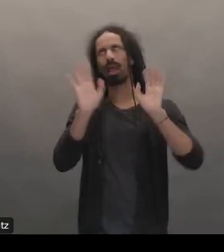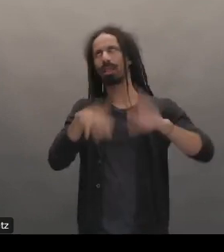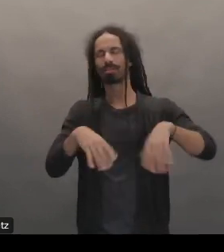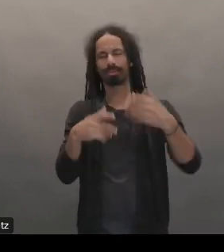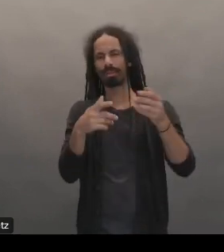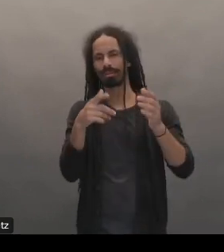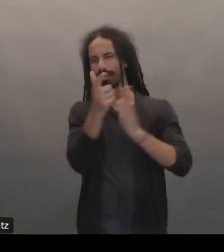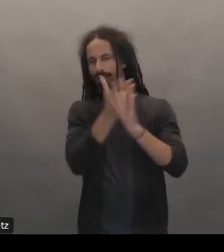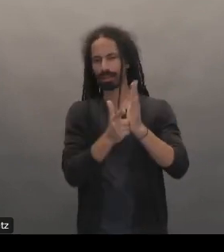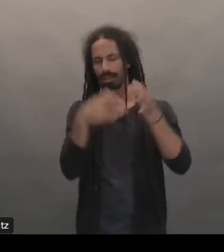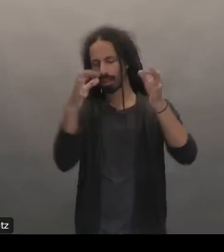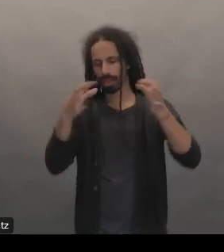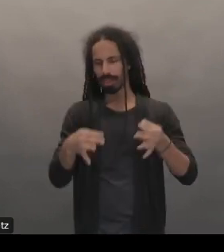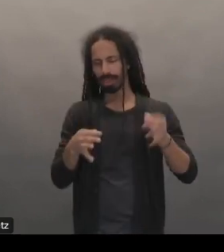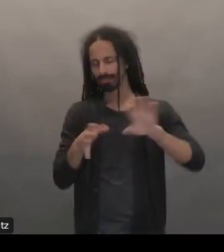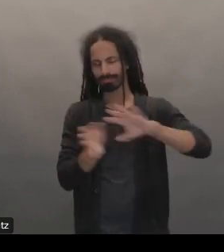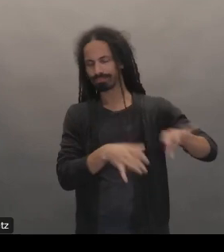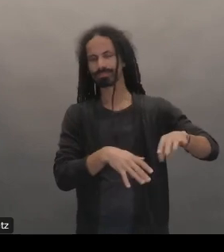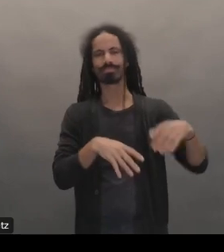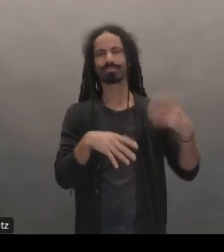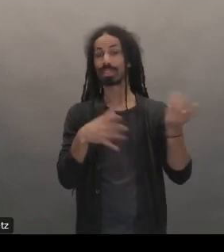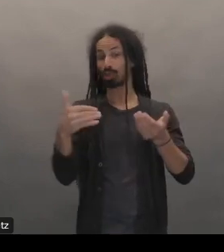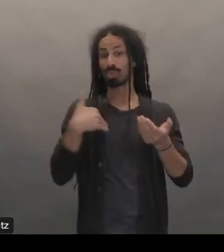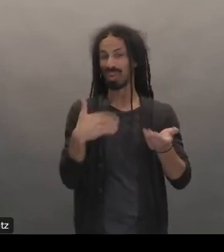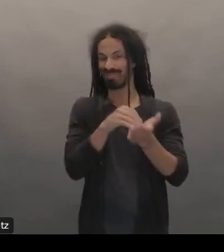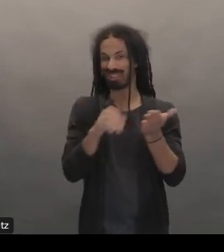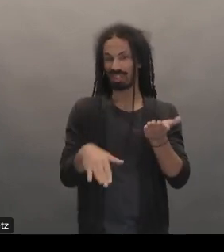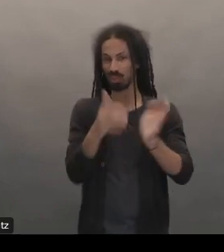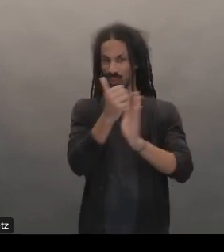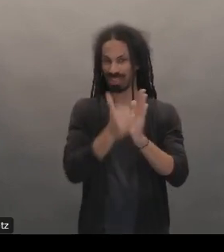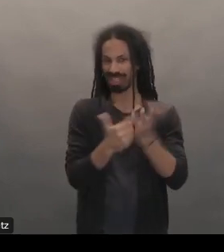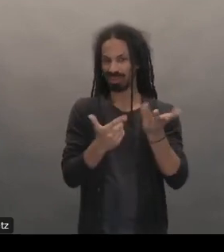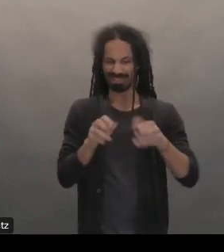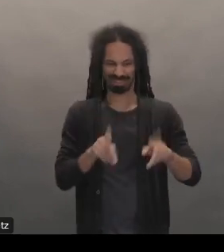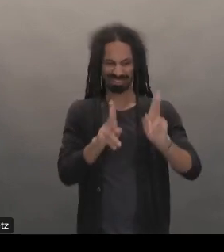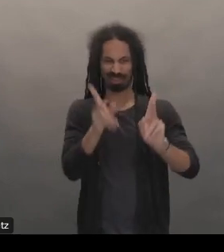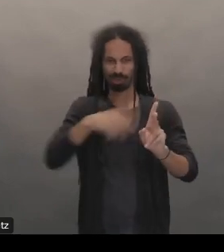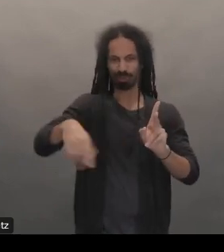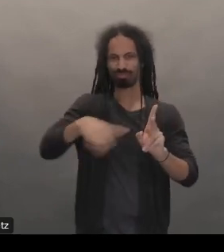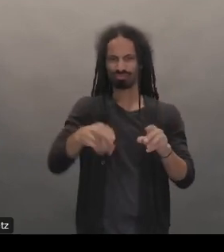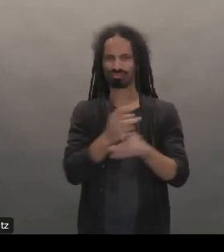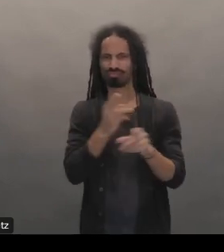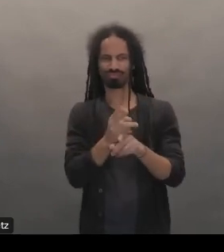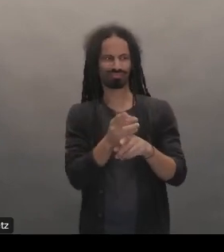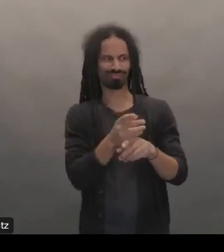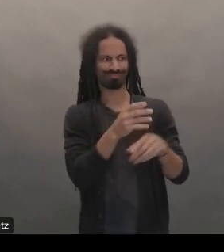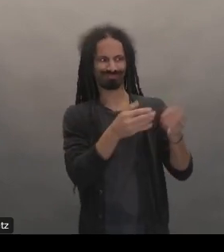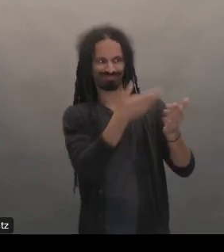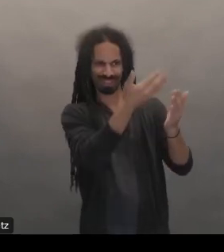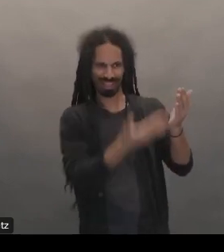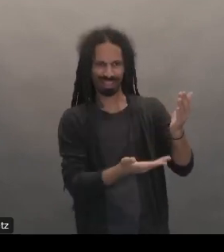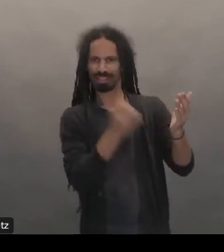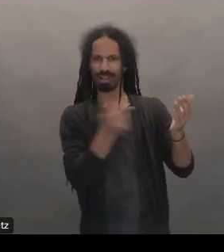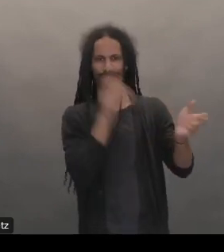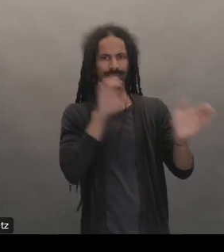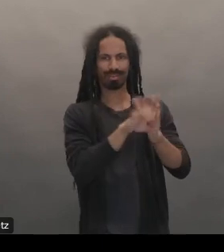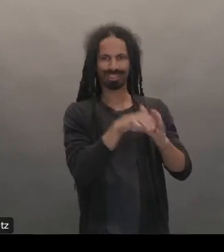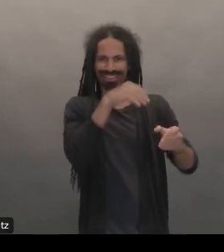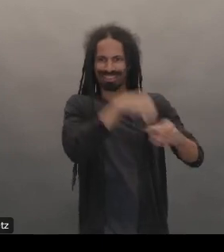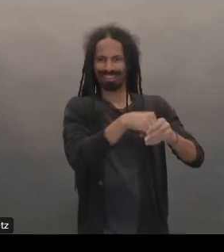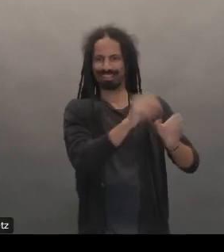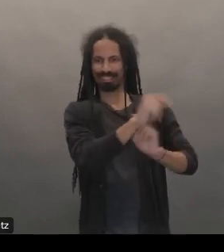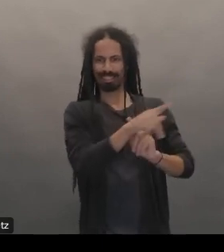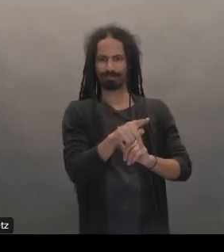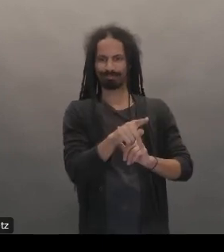about that, but you have a student account which allows you to use those images without any attribution. So that's one example.